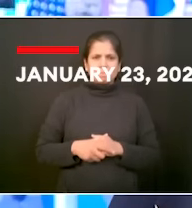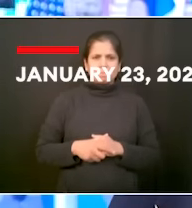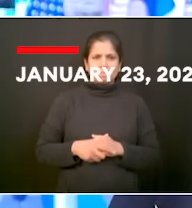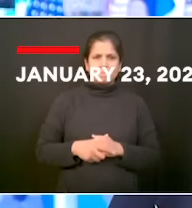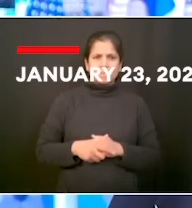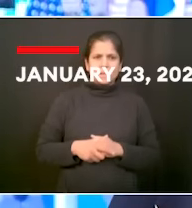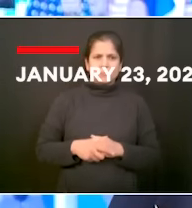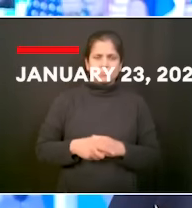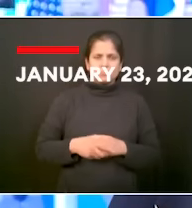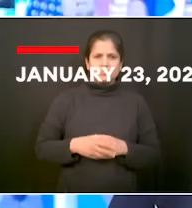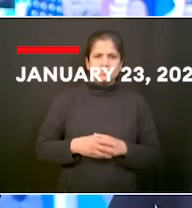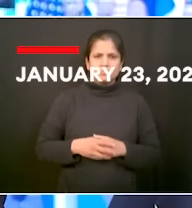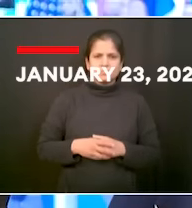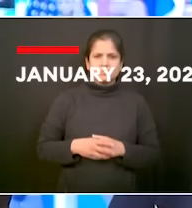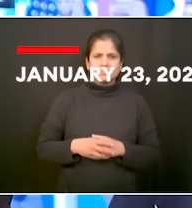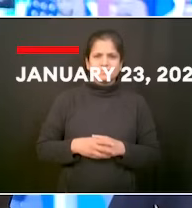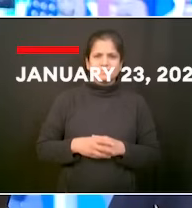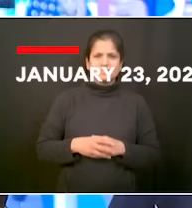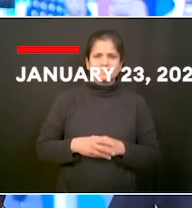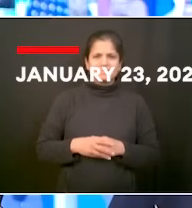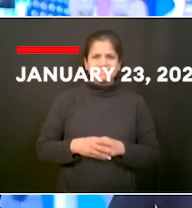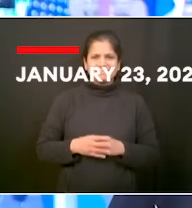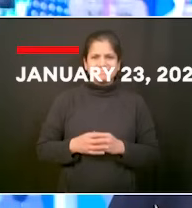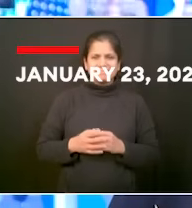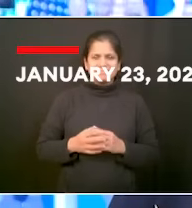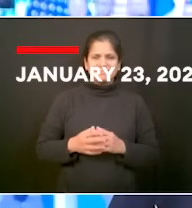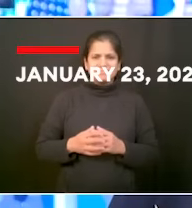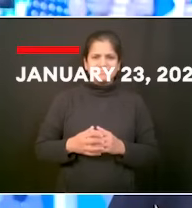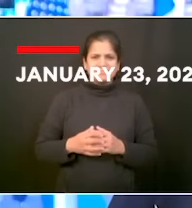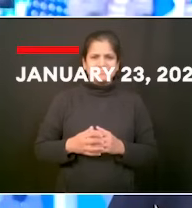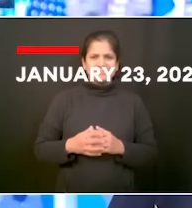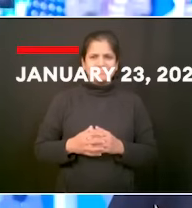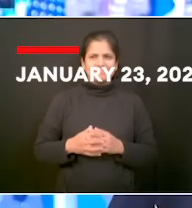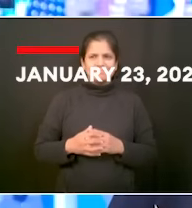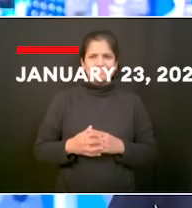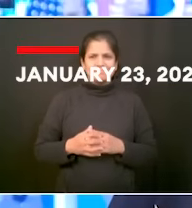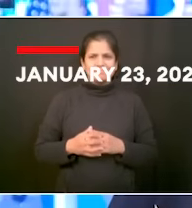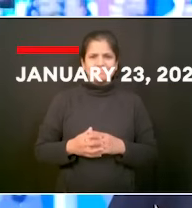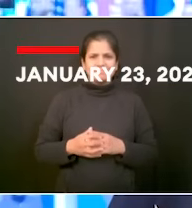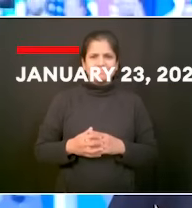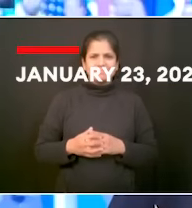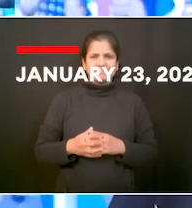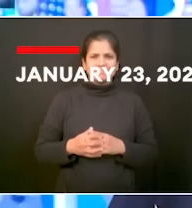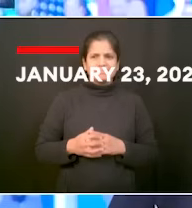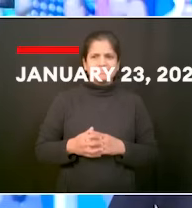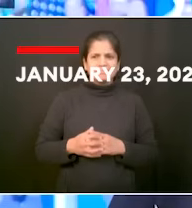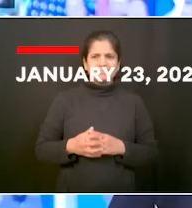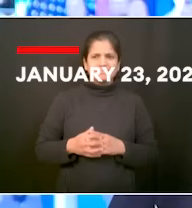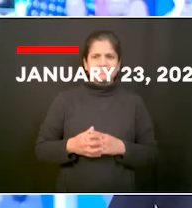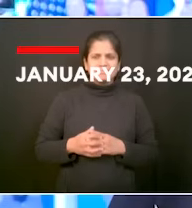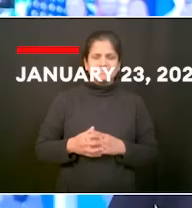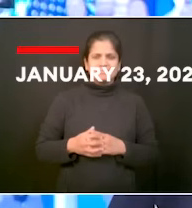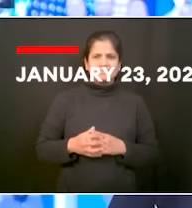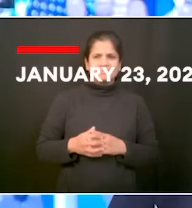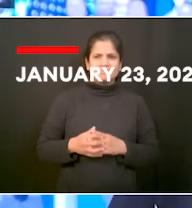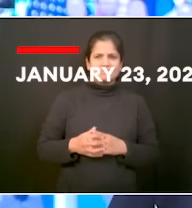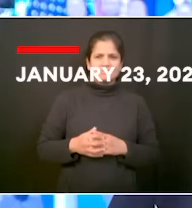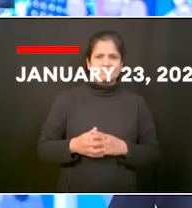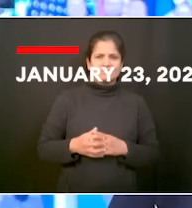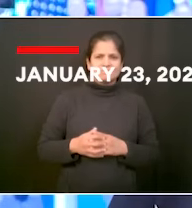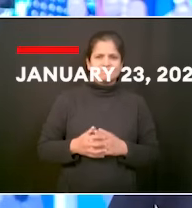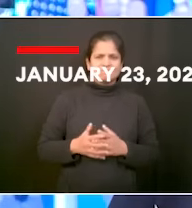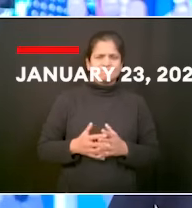to, when you see these, to say, I know where you're going. how much space we're wasting, not extending curves, things like that. And obviously there's a lot to